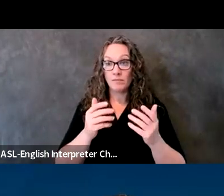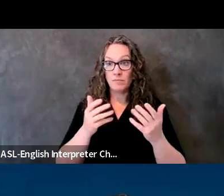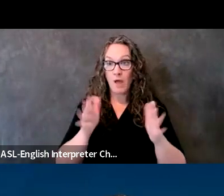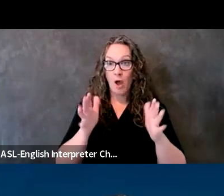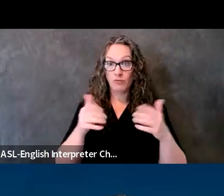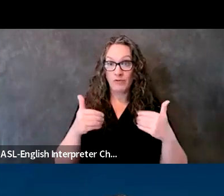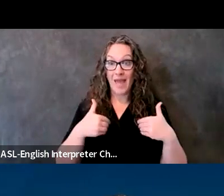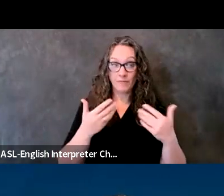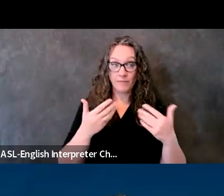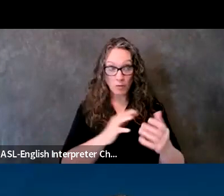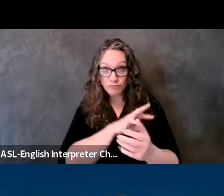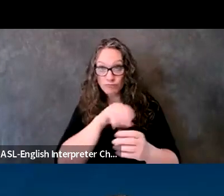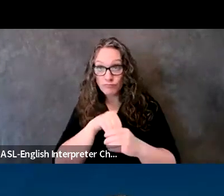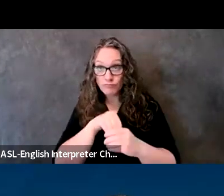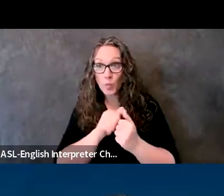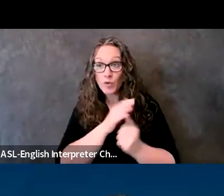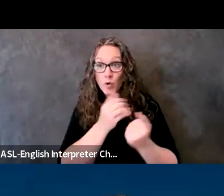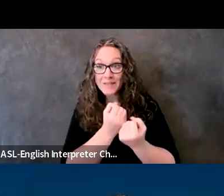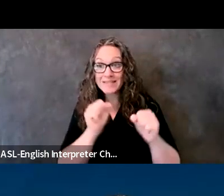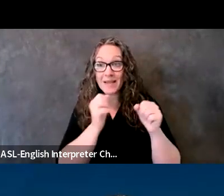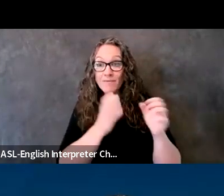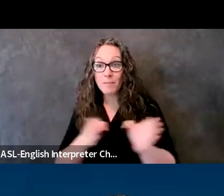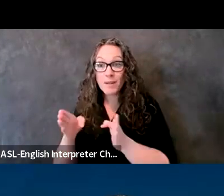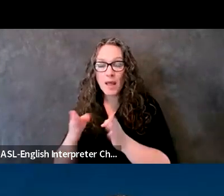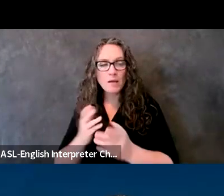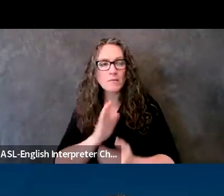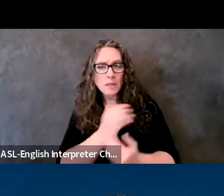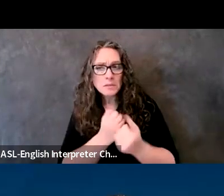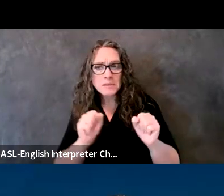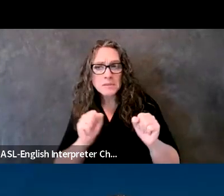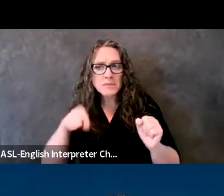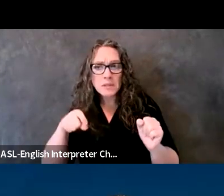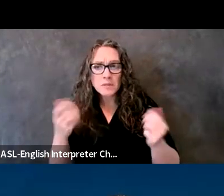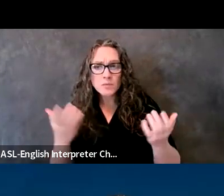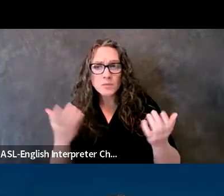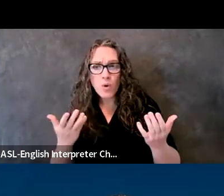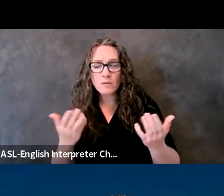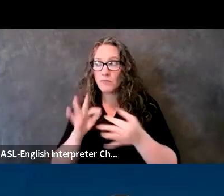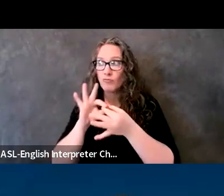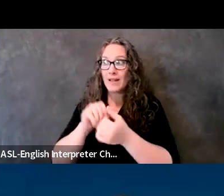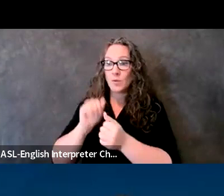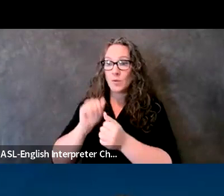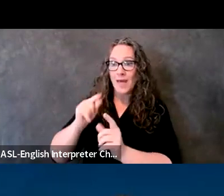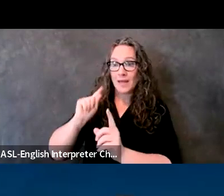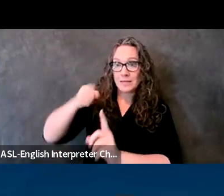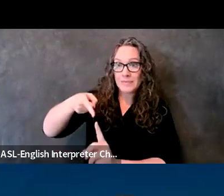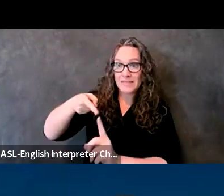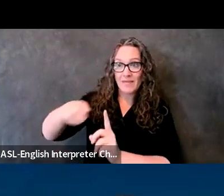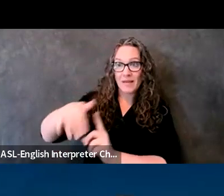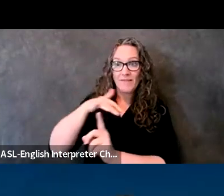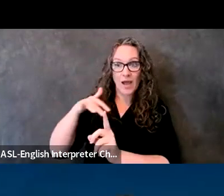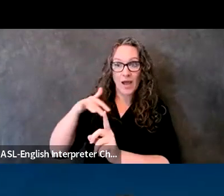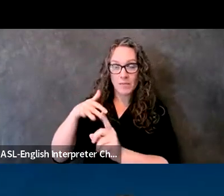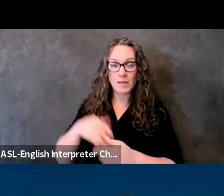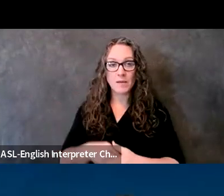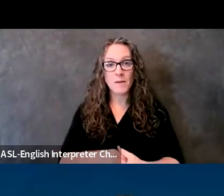and asking someone what their safety needs are, you know, with regard to that environment, you know, what concerns